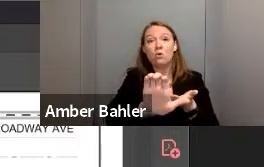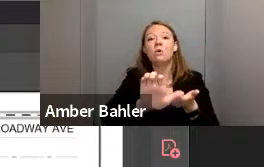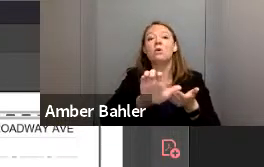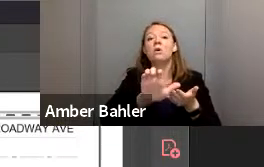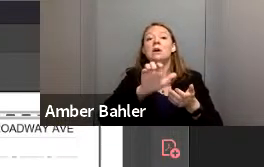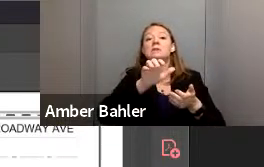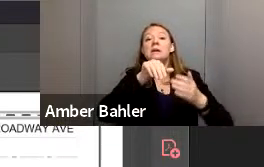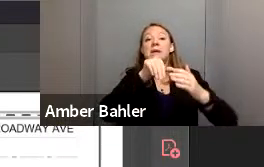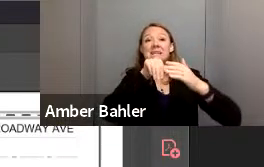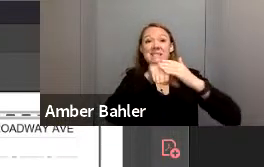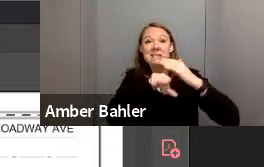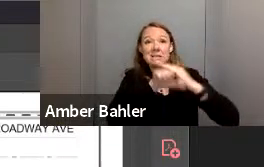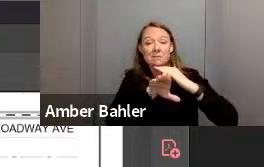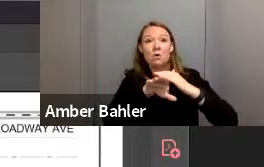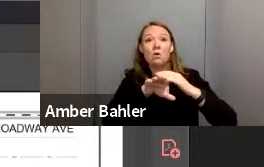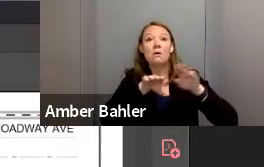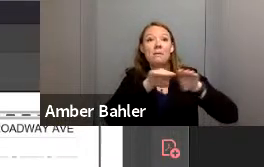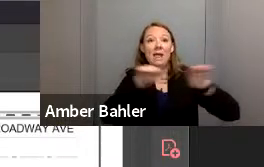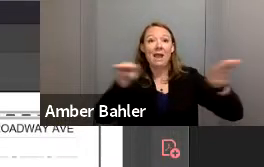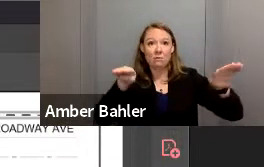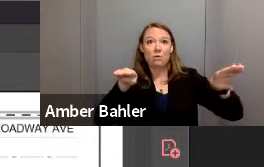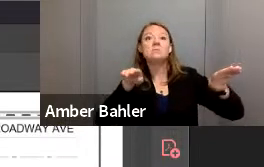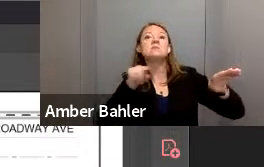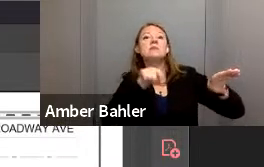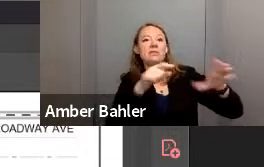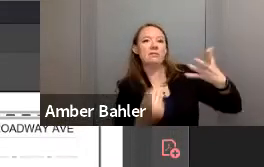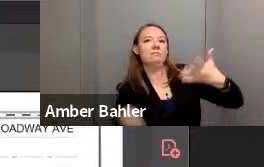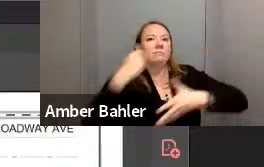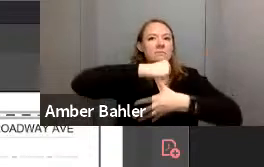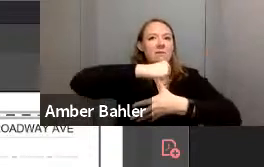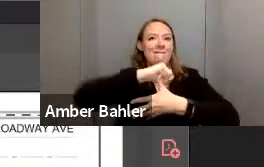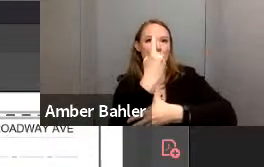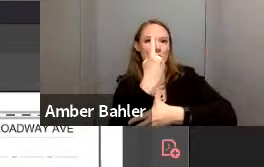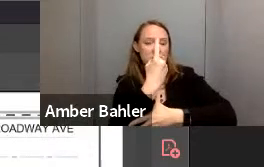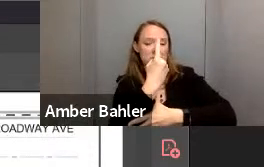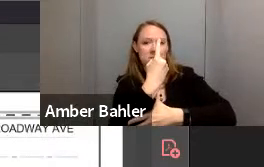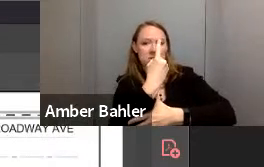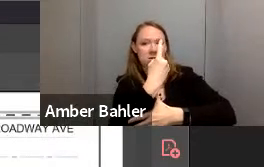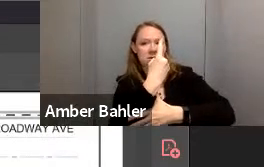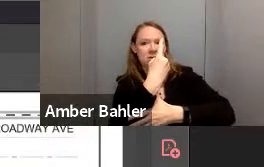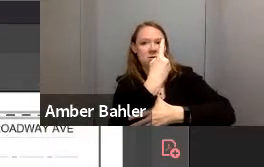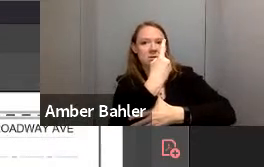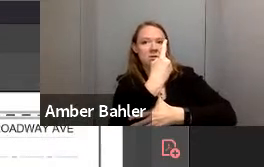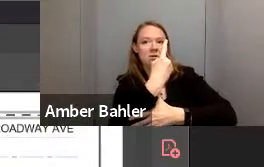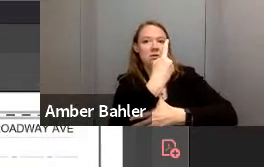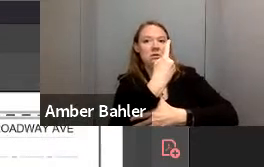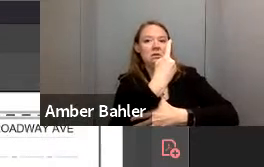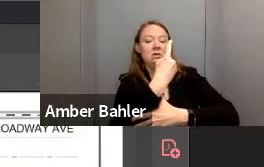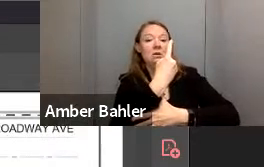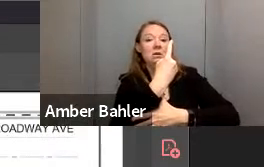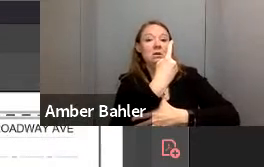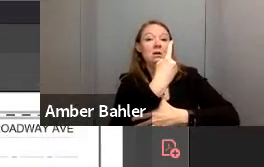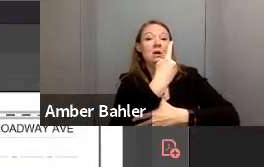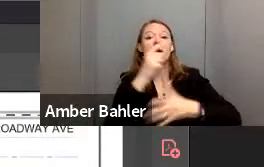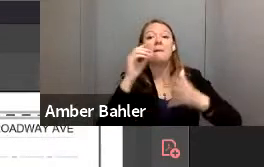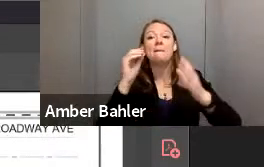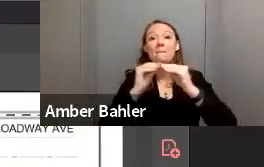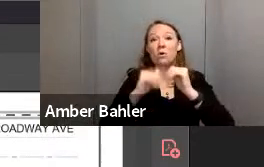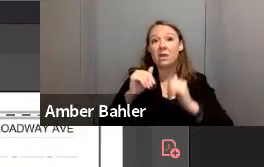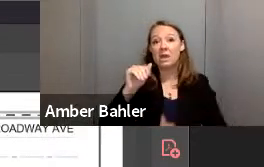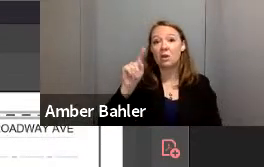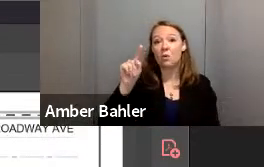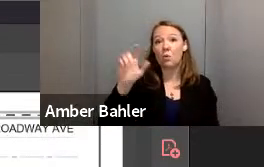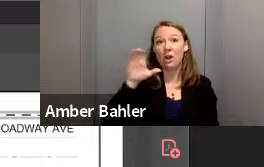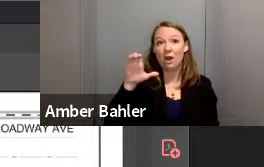are prioritized first, and there are over 100 individuals at